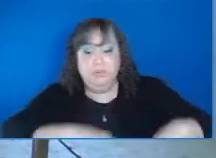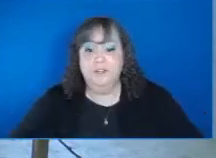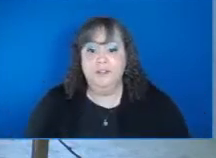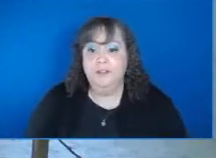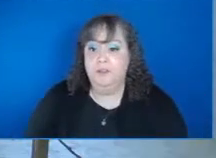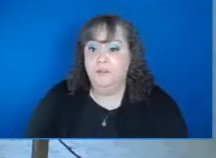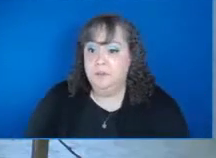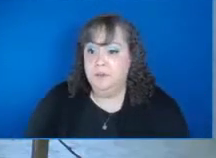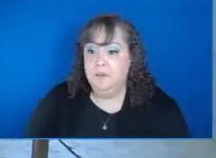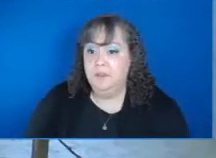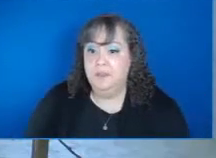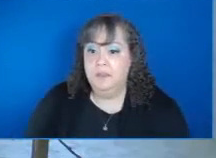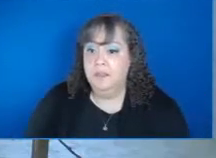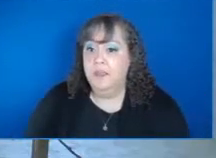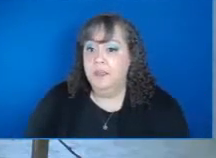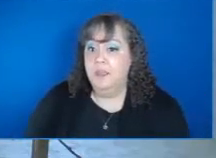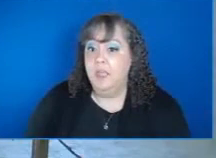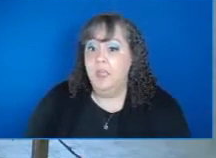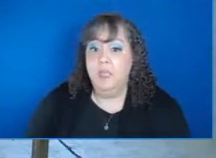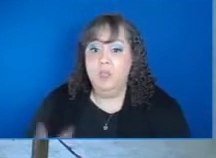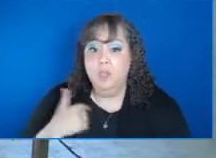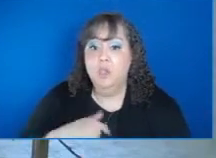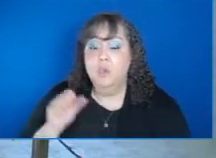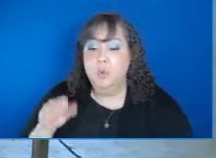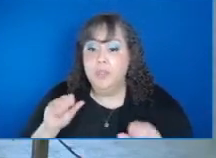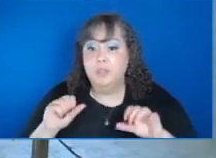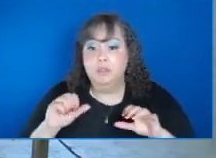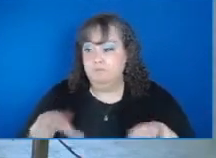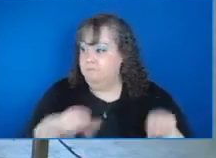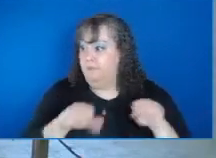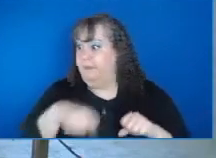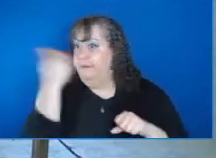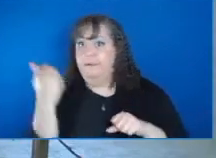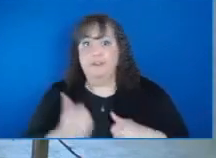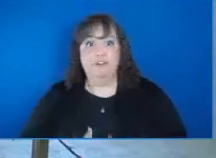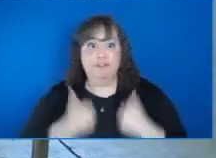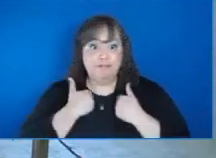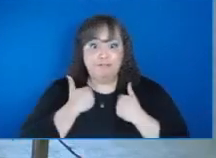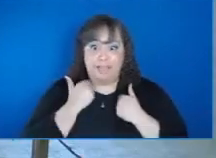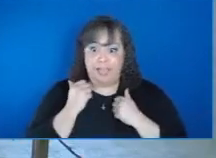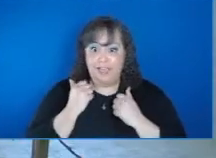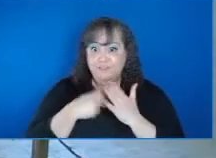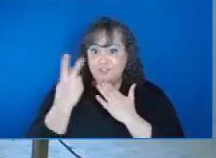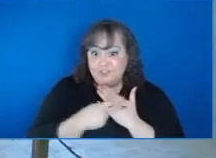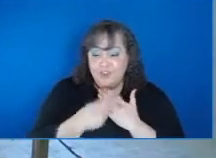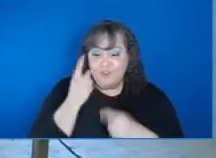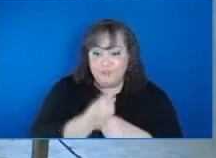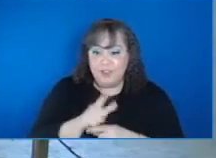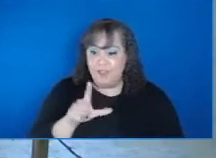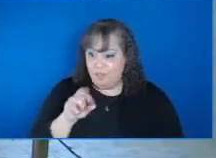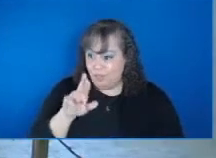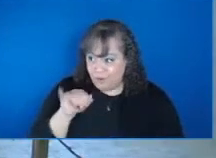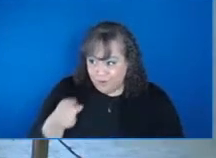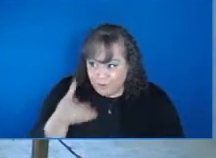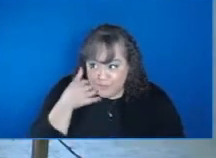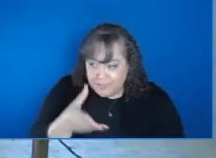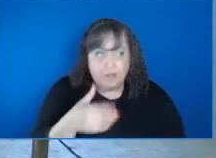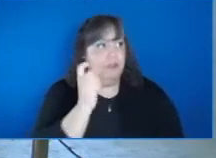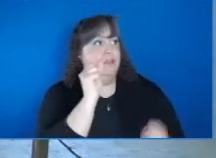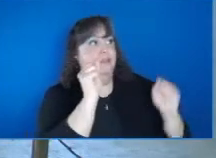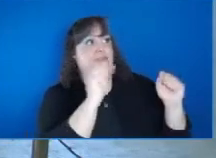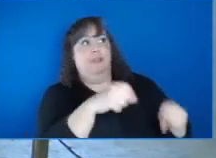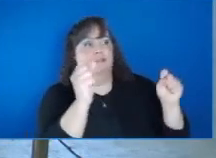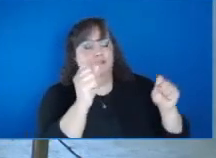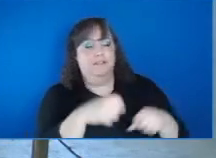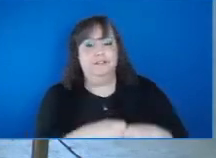do another live show, yeah, right? I'm on another live show for sure. Yeah, we're in. You'll be there, Lori. Oh, right? Absolutely. Okay. Slice